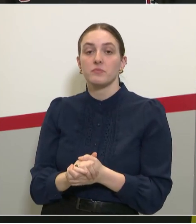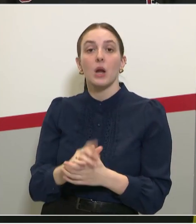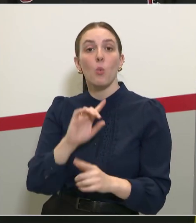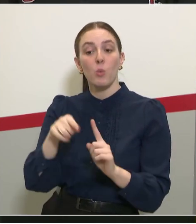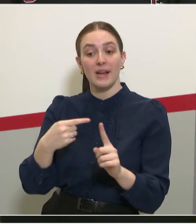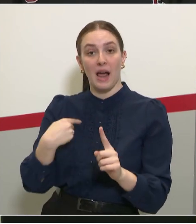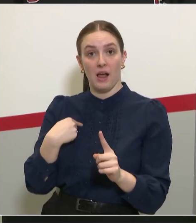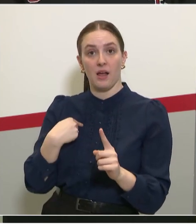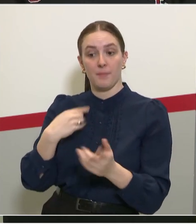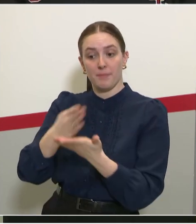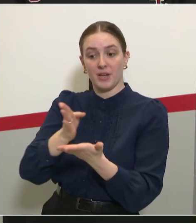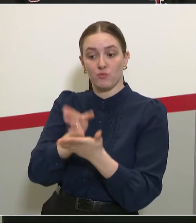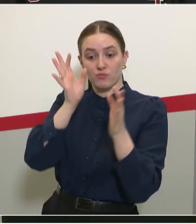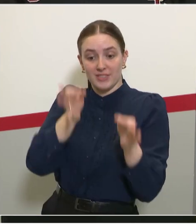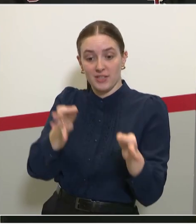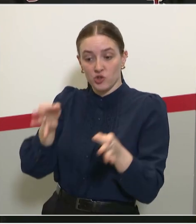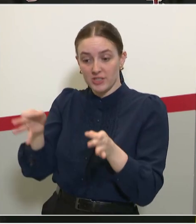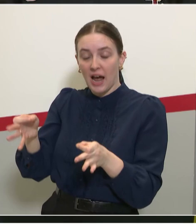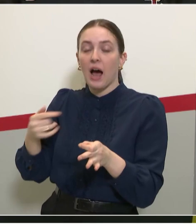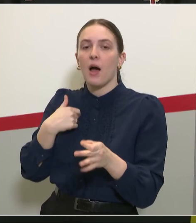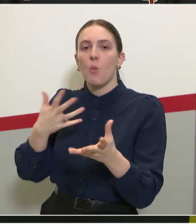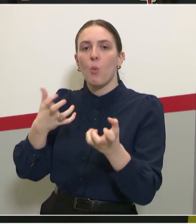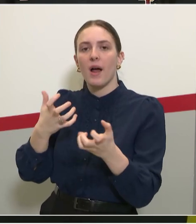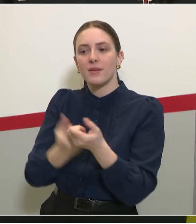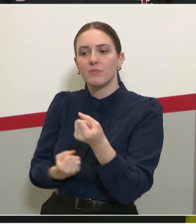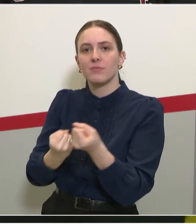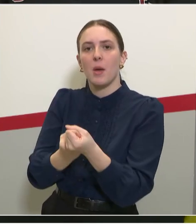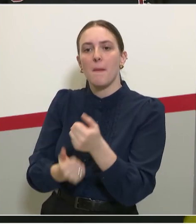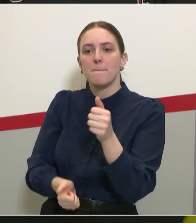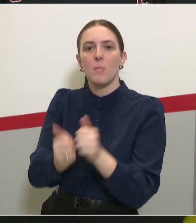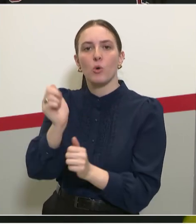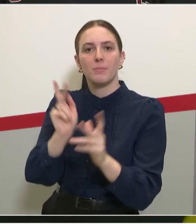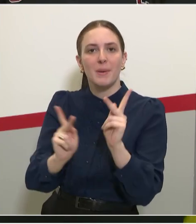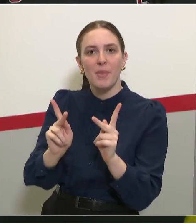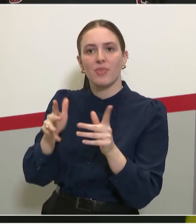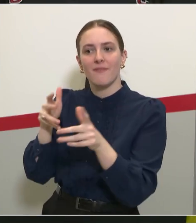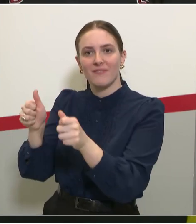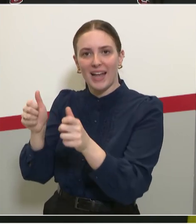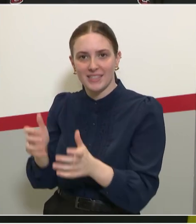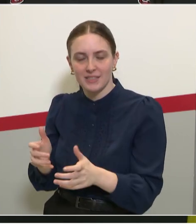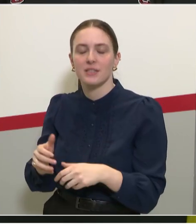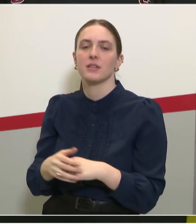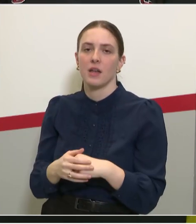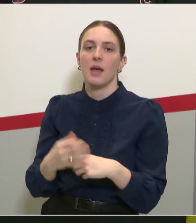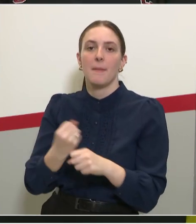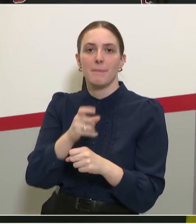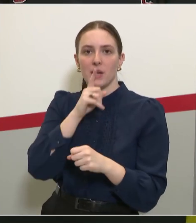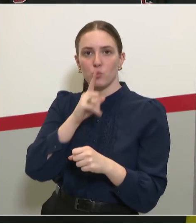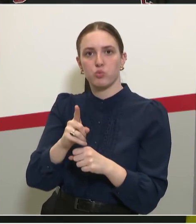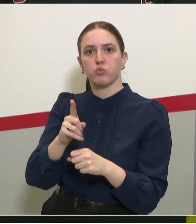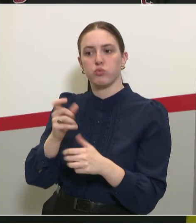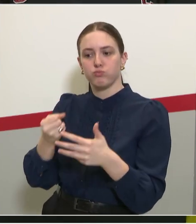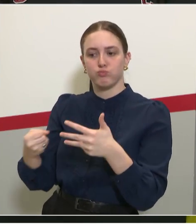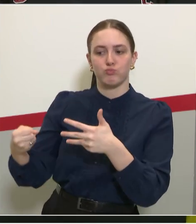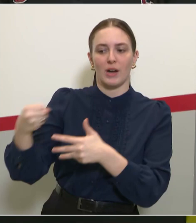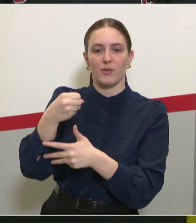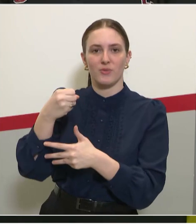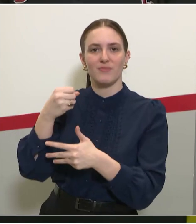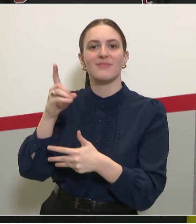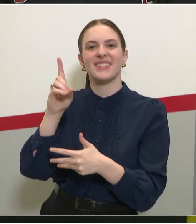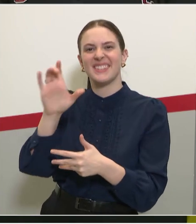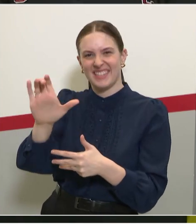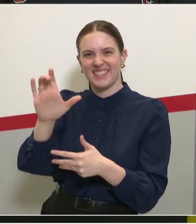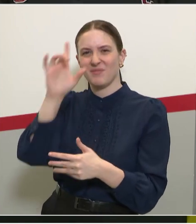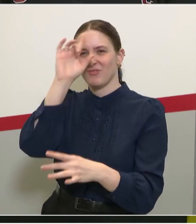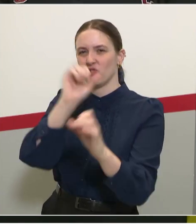decisions, I'm trying to help the most people, the fastest, and take care of the priorities for the district, the